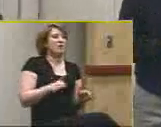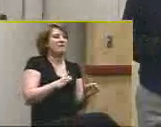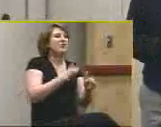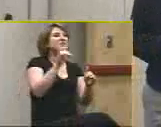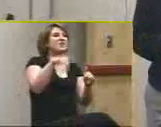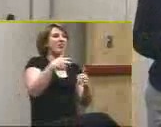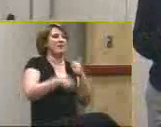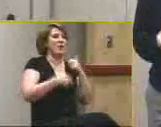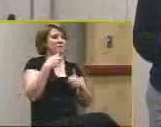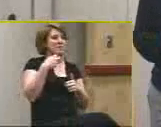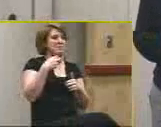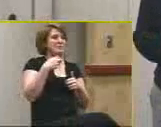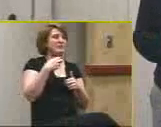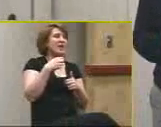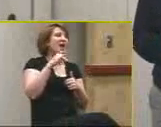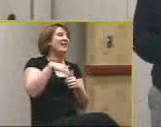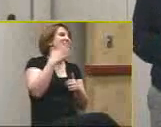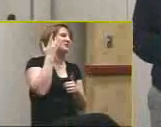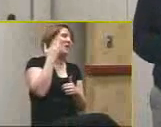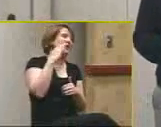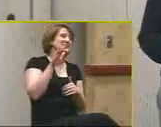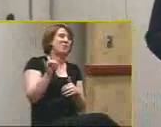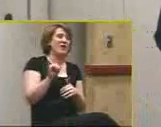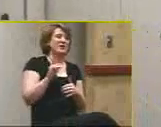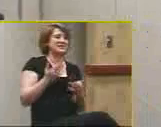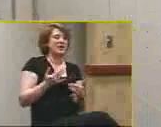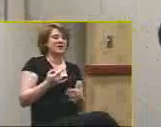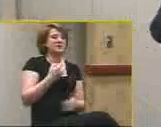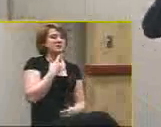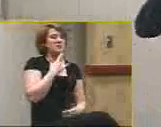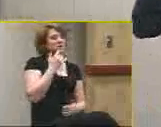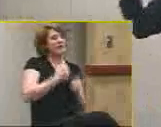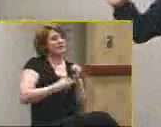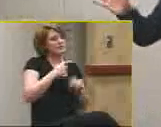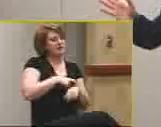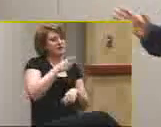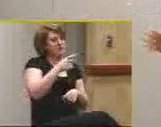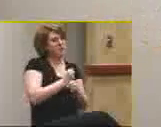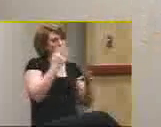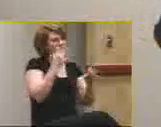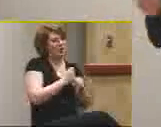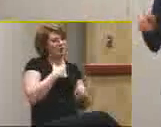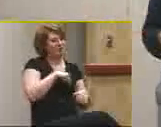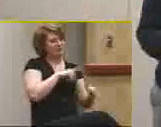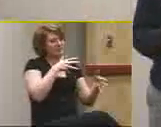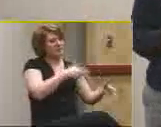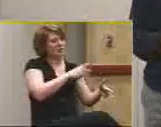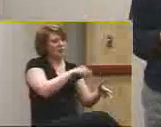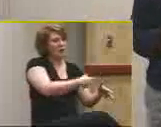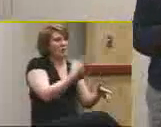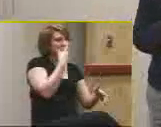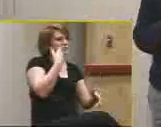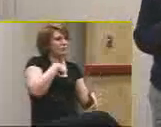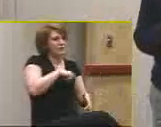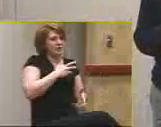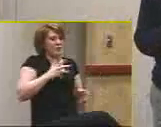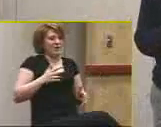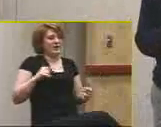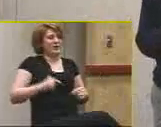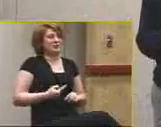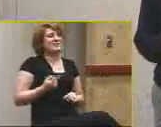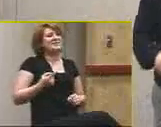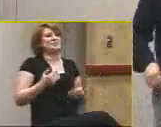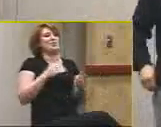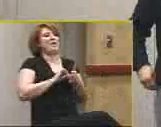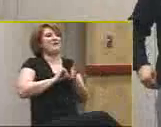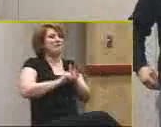where it has already. His parents are saying at home, well, anytime he gets mad, we just leave him alone because he's going to, well, they're reinforcing problem behavior. And if